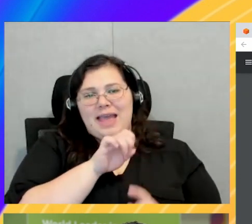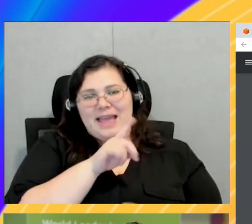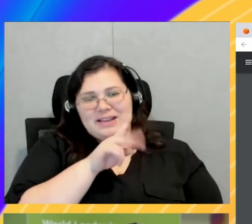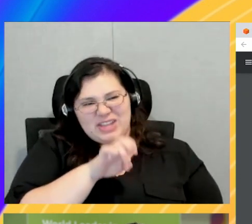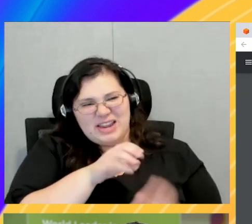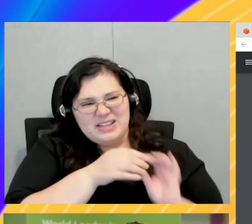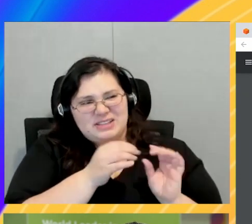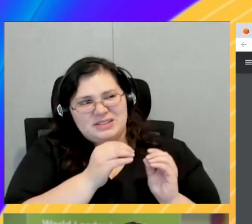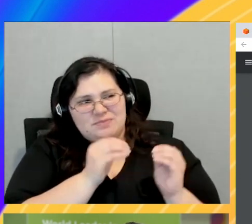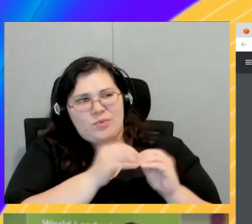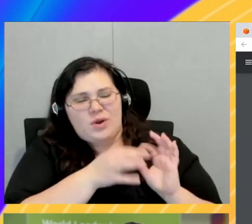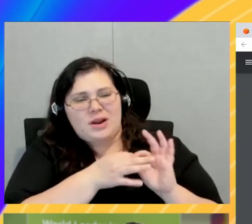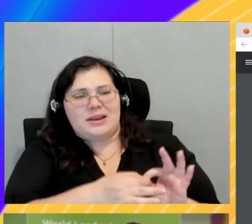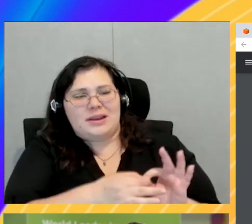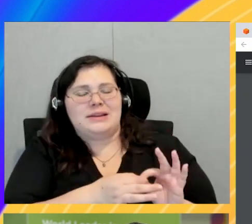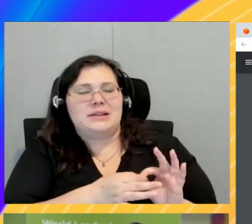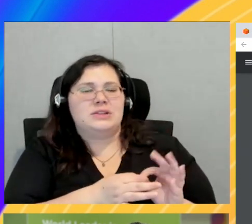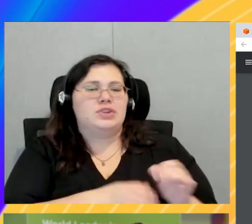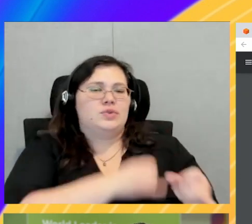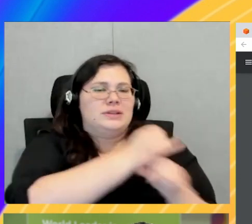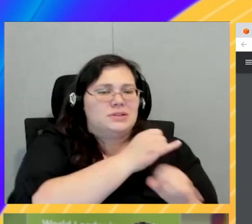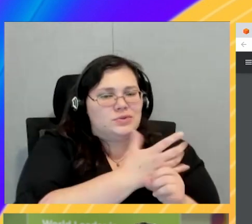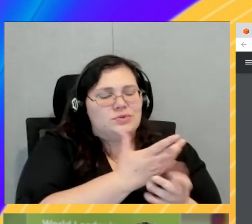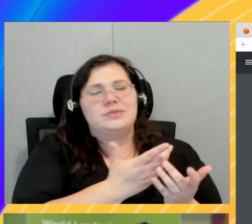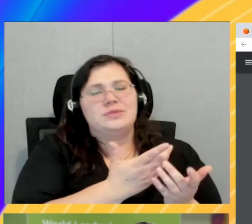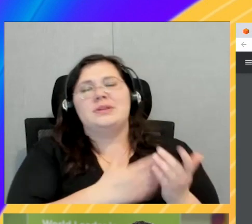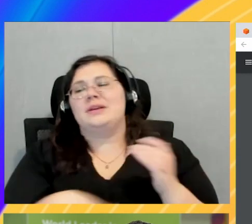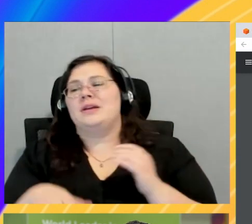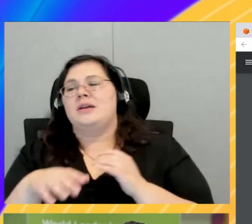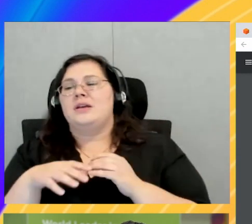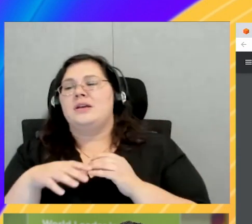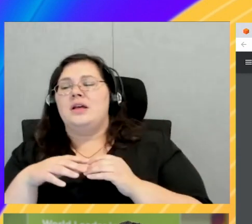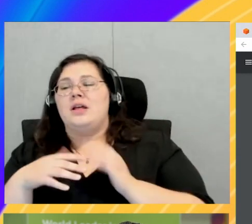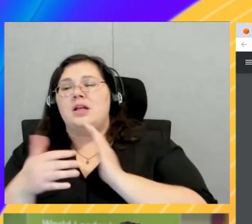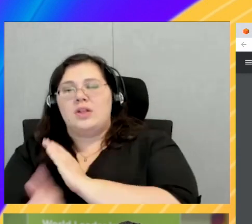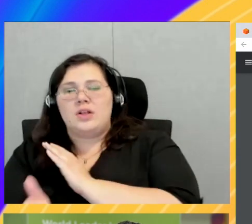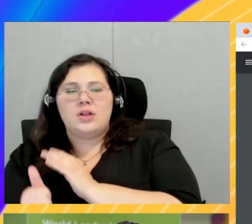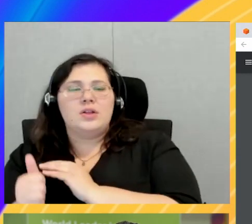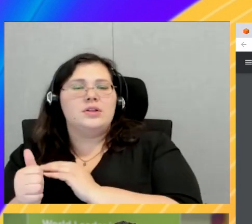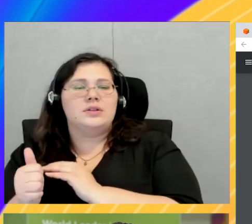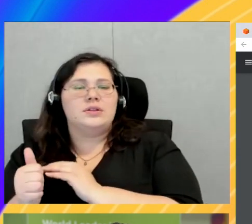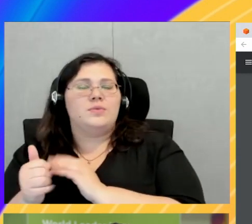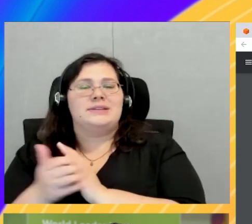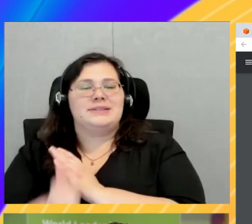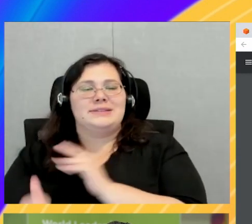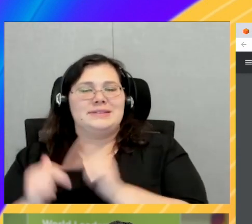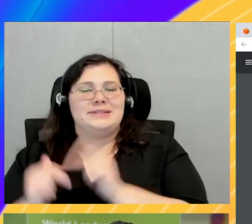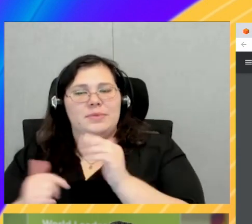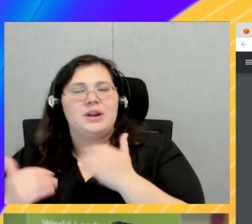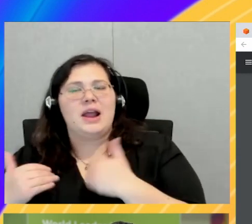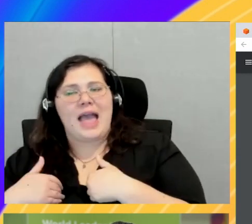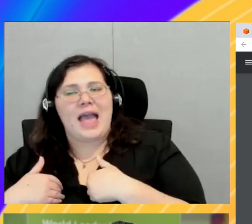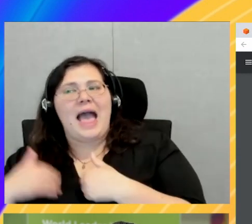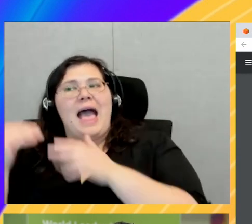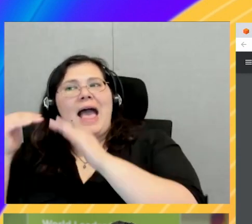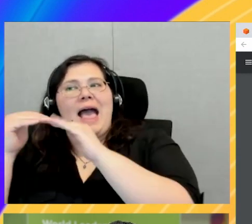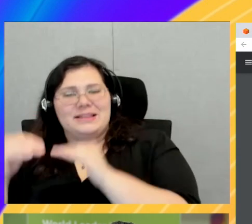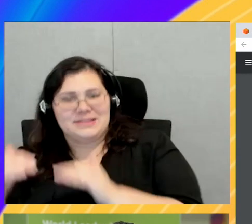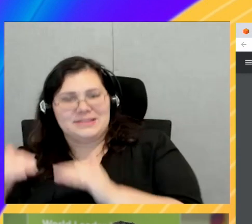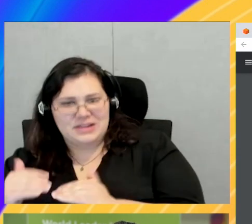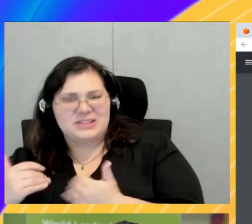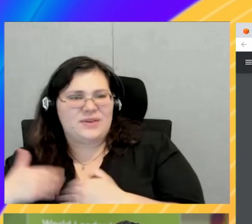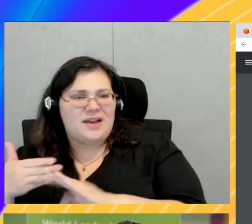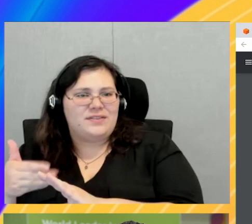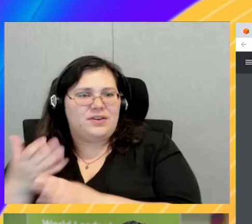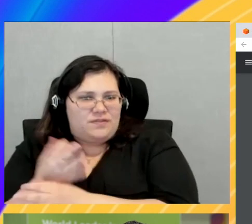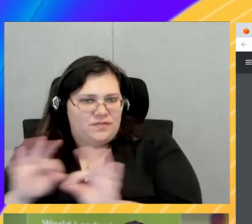education, educational platforms, whereas Skill Builder itself is you can sign up for it. There's a free tier as well. You can sign up for the free tier. You get access to some of the free